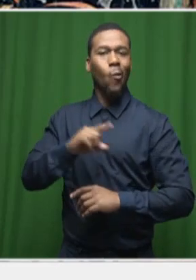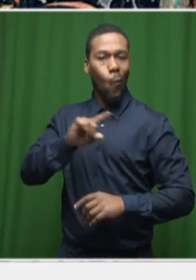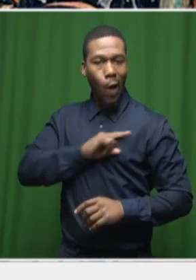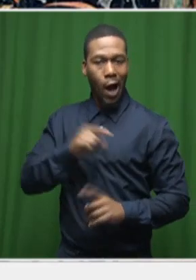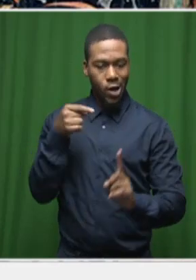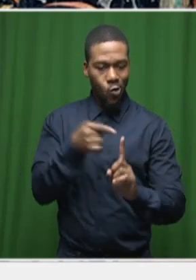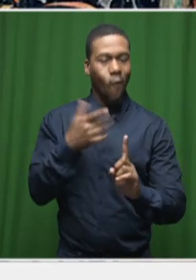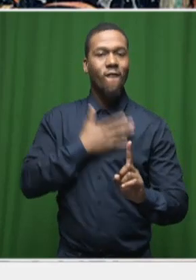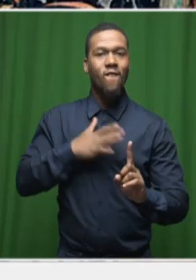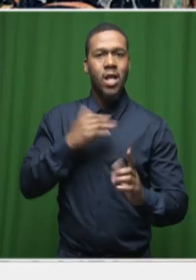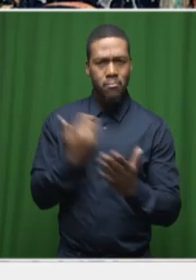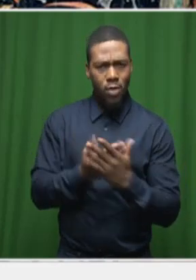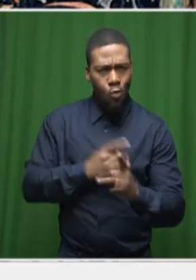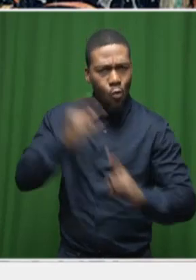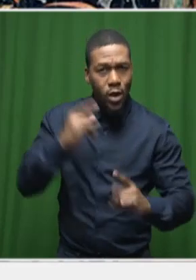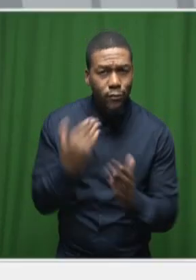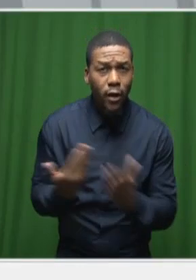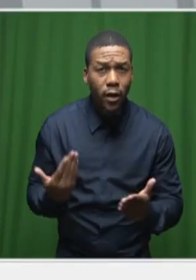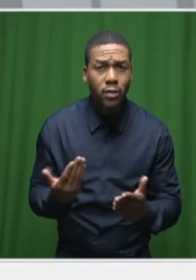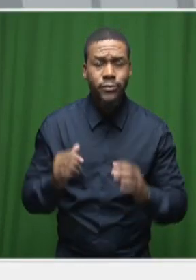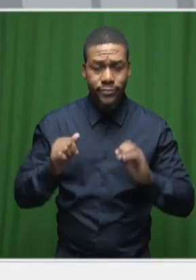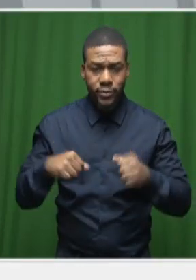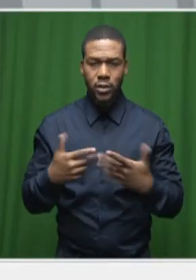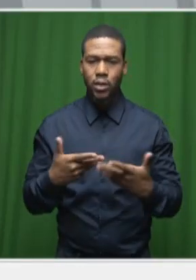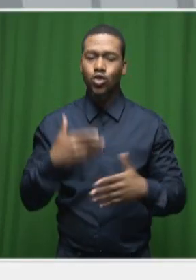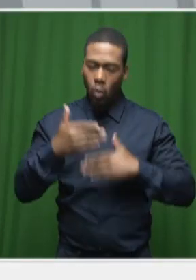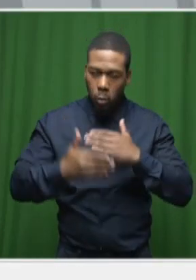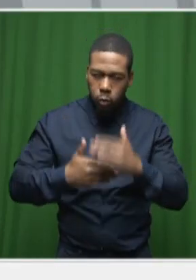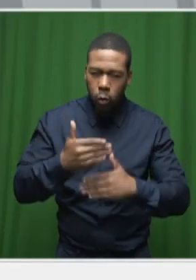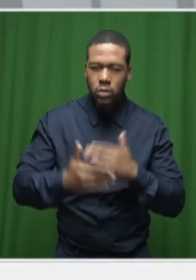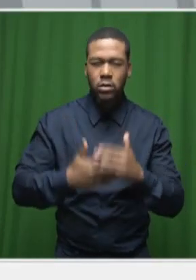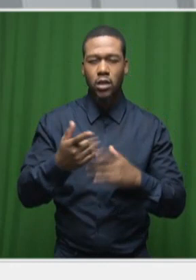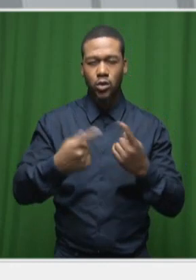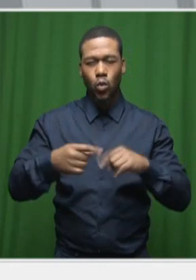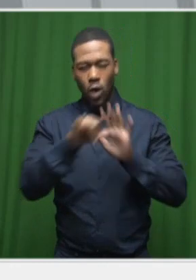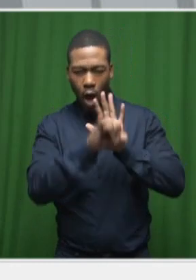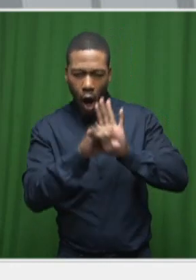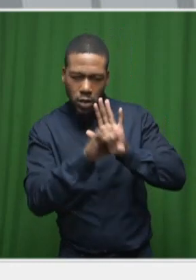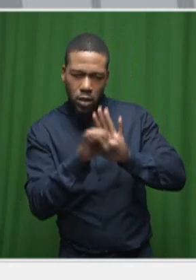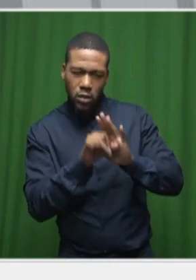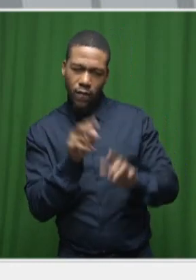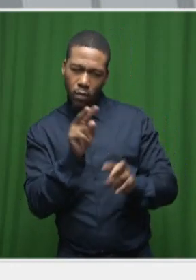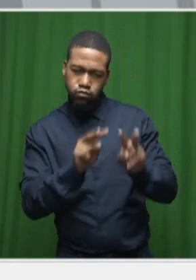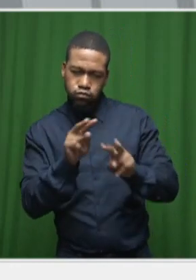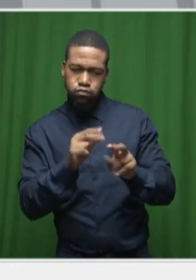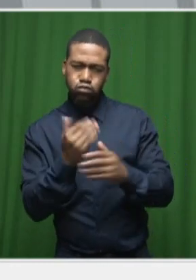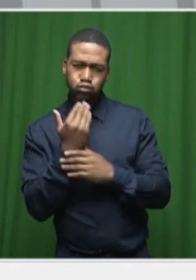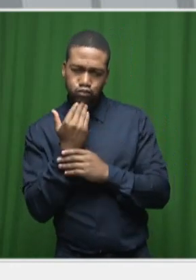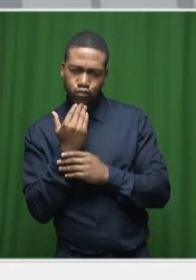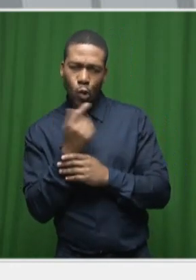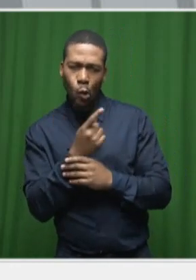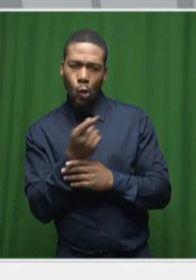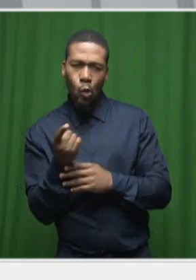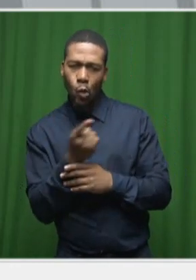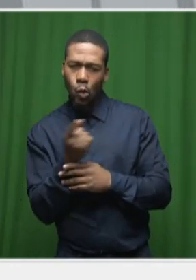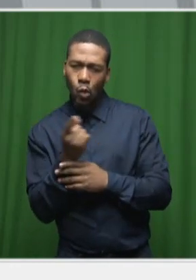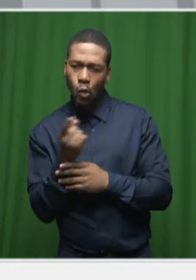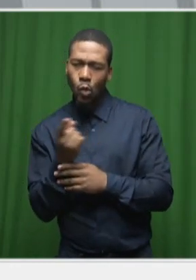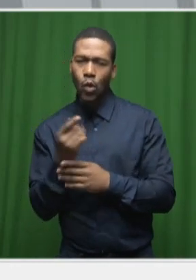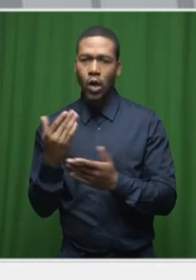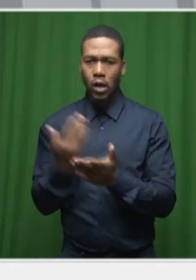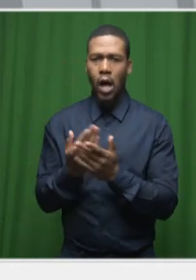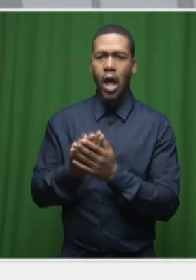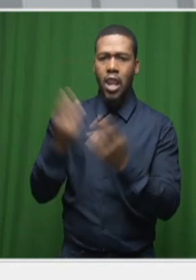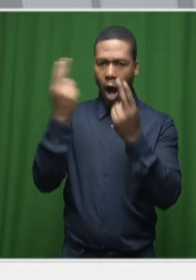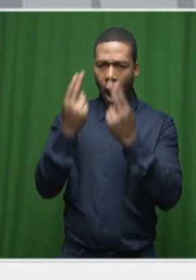win this award. And through that, it's a process of identifying another player who can come on the art